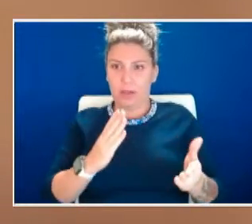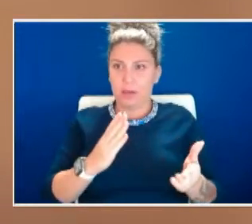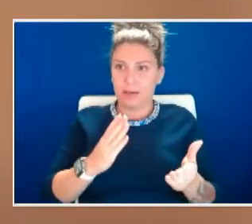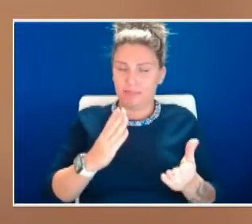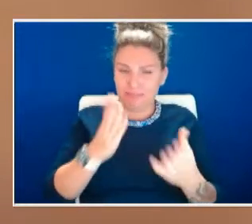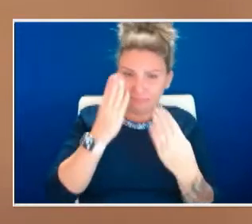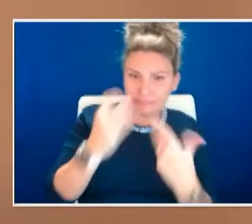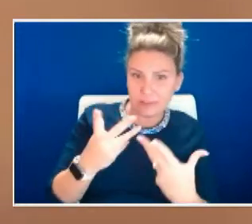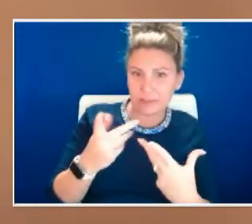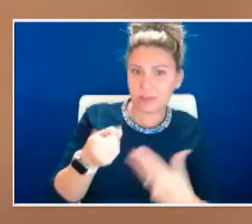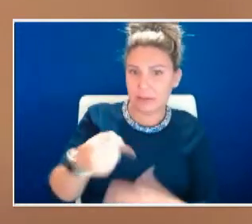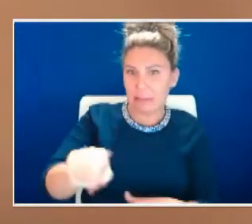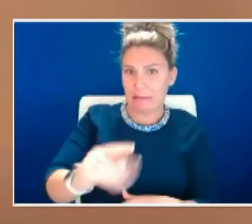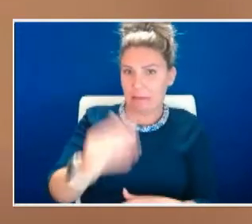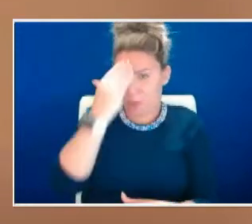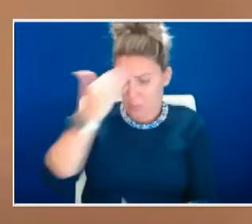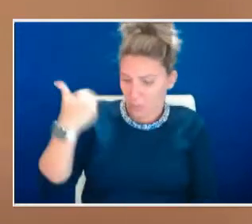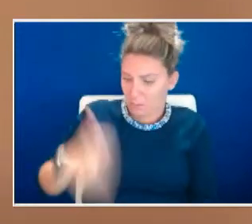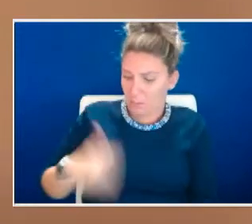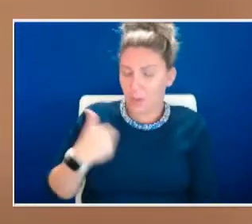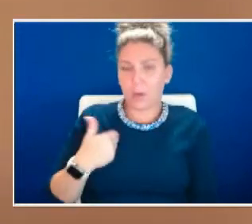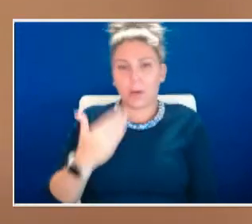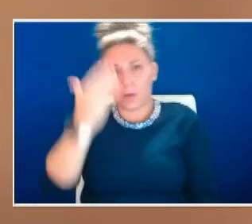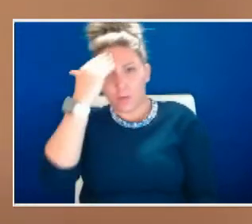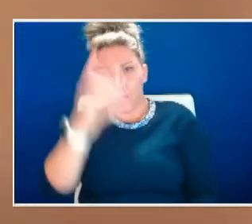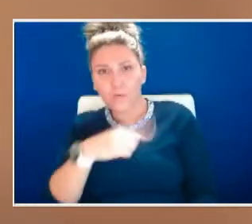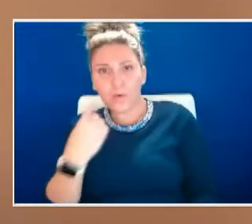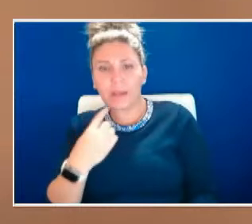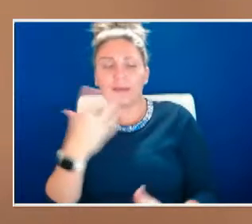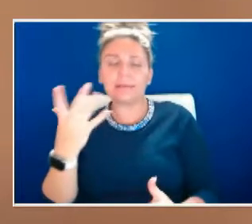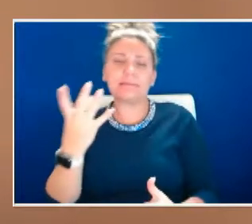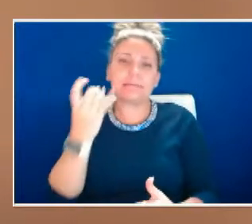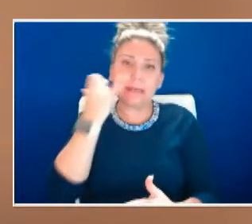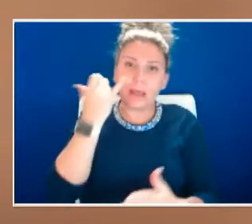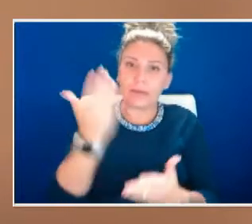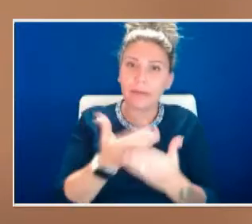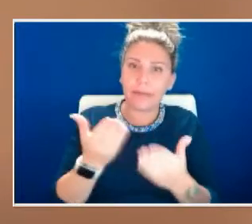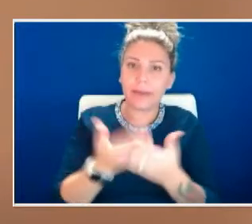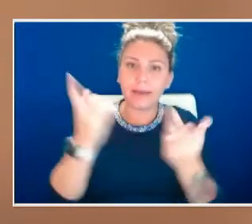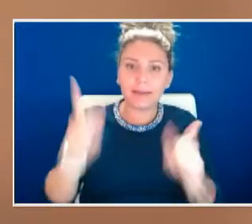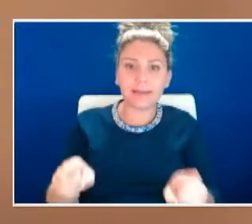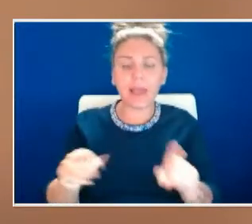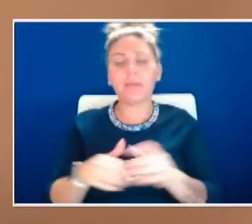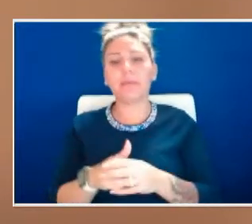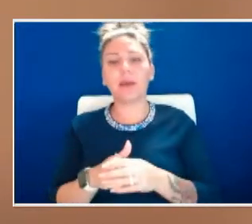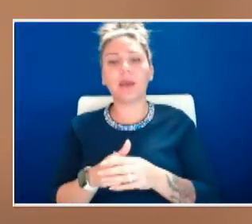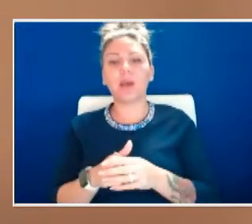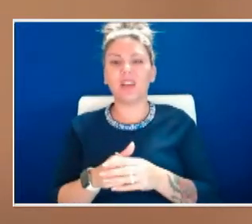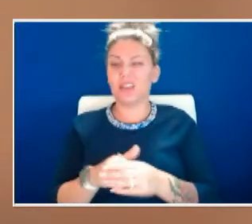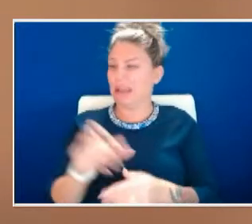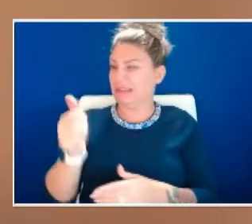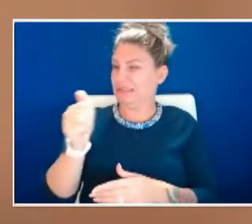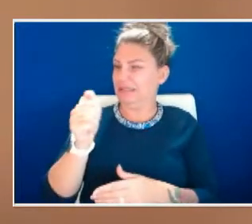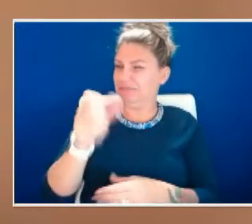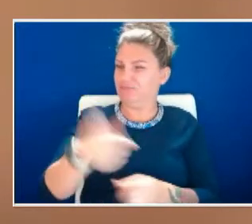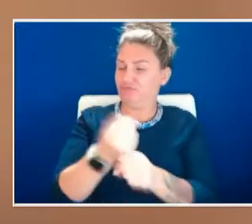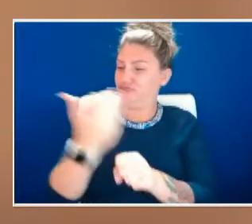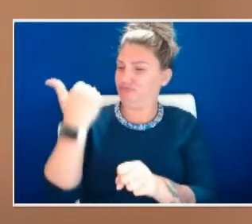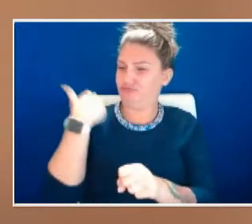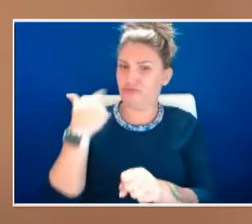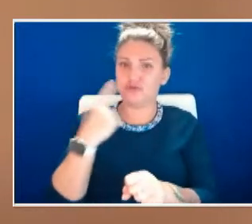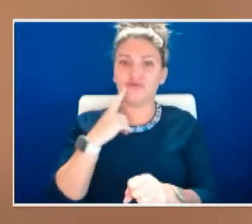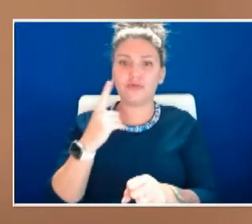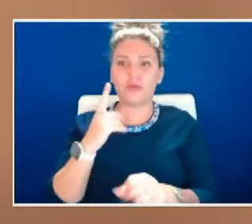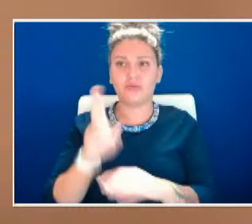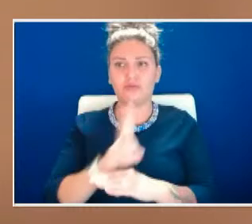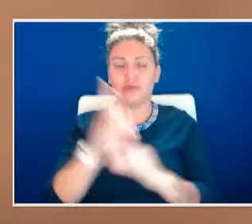what the risks are, and they know what we're going to do if things start to happen. Almost a decade ago, we started using advanced